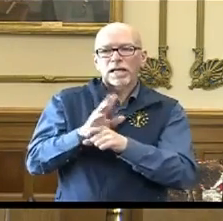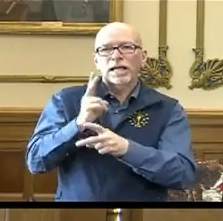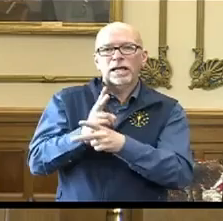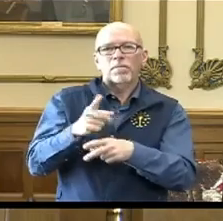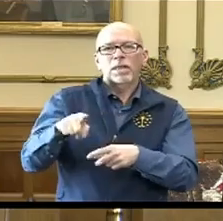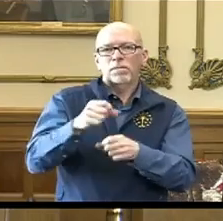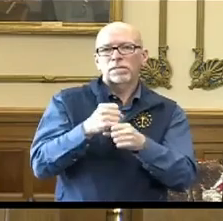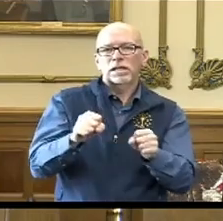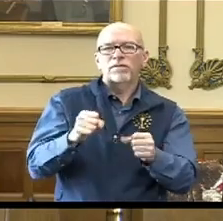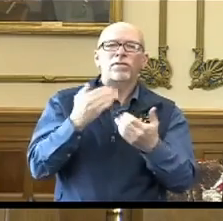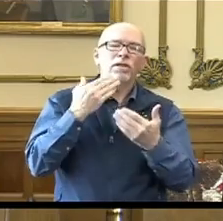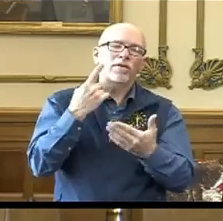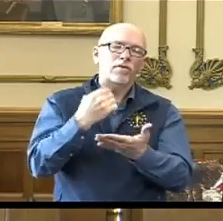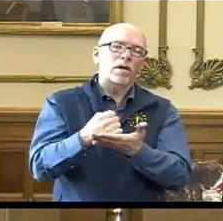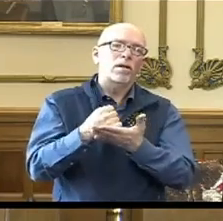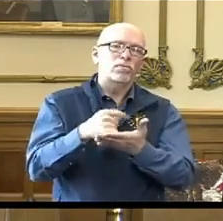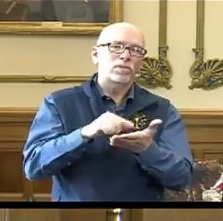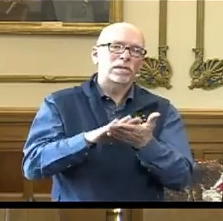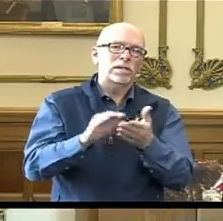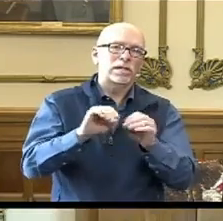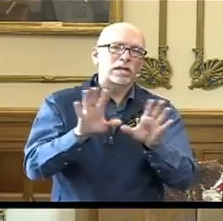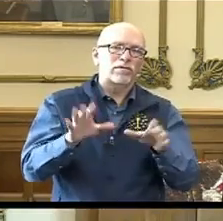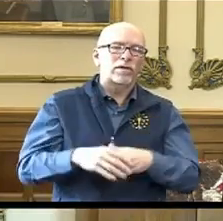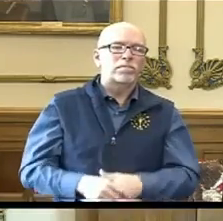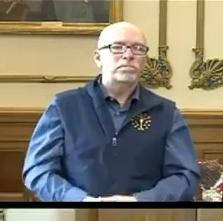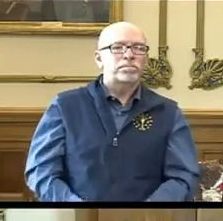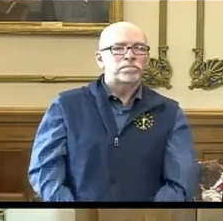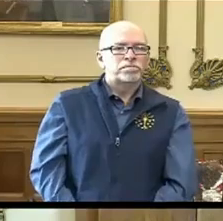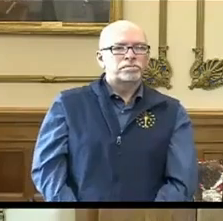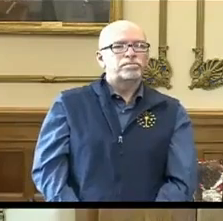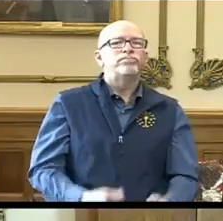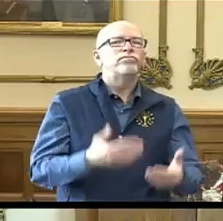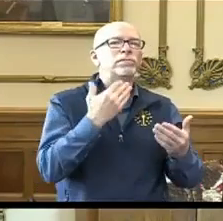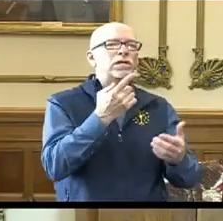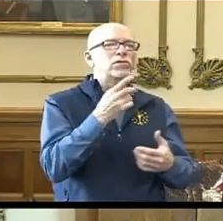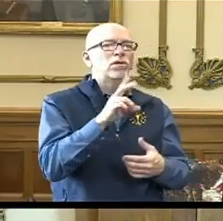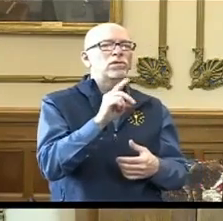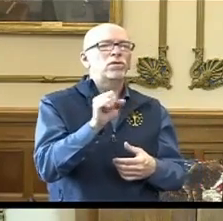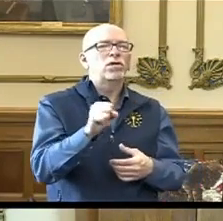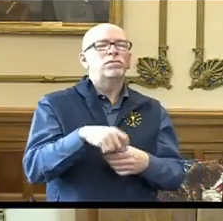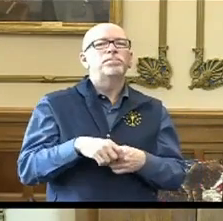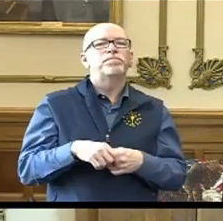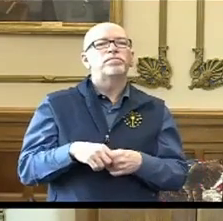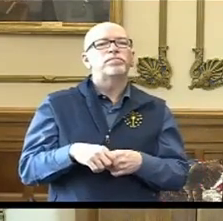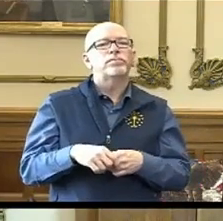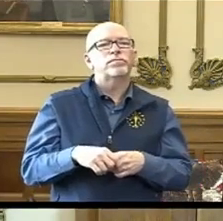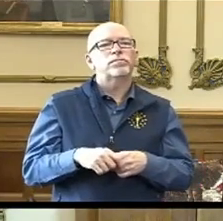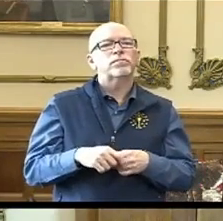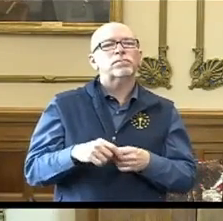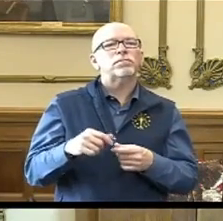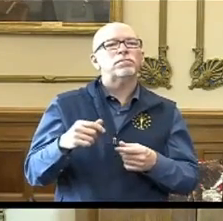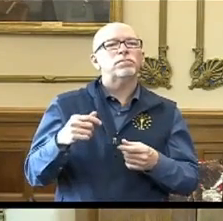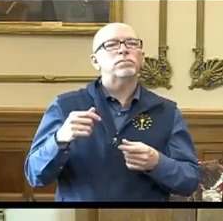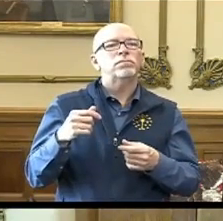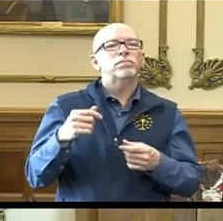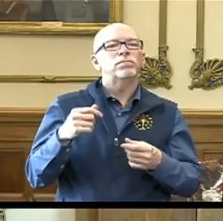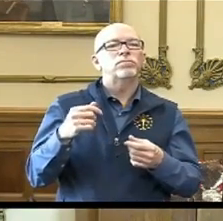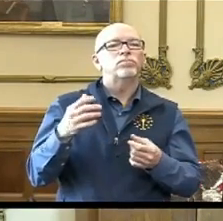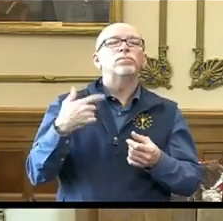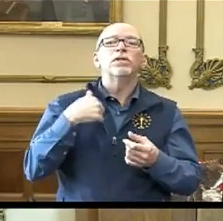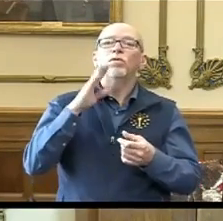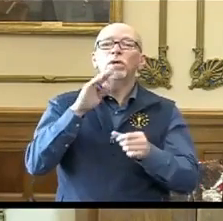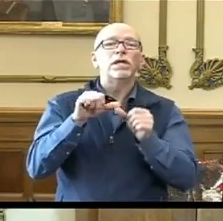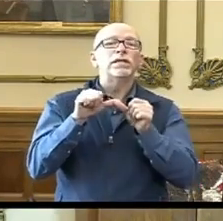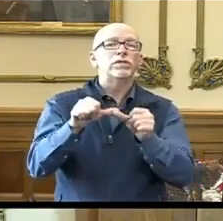safe, and thank you for helping me clean this up. Thank you, Dr. Doss. I would say that I'll